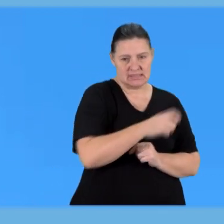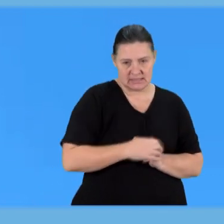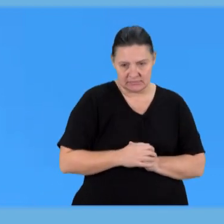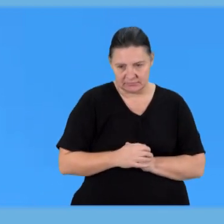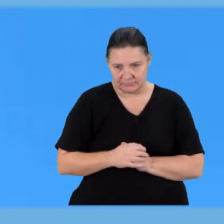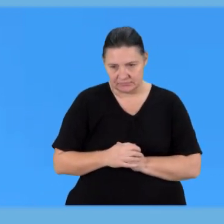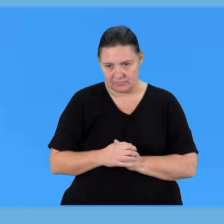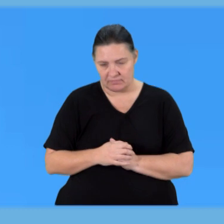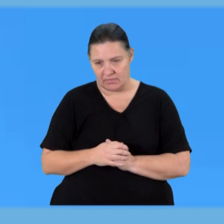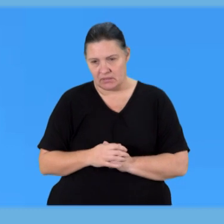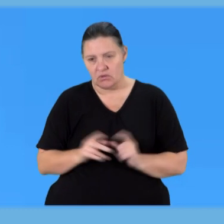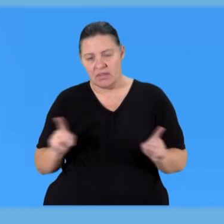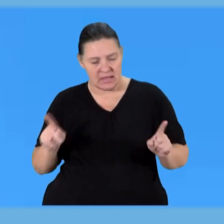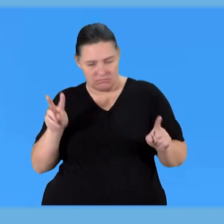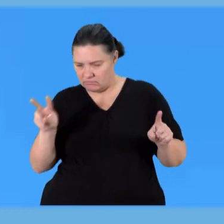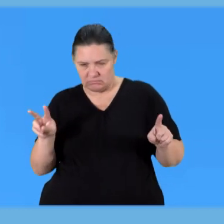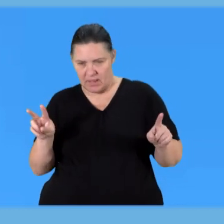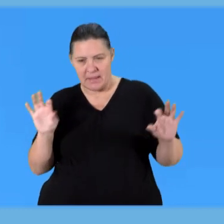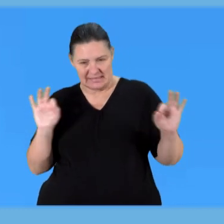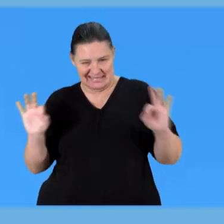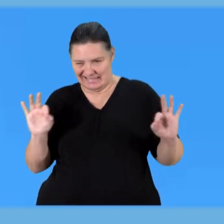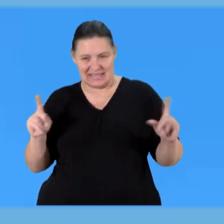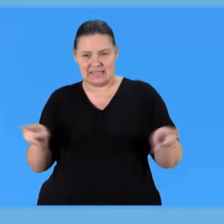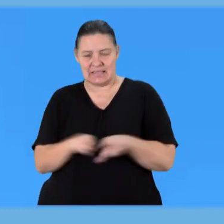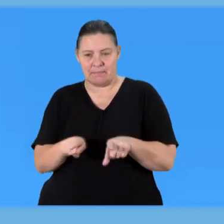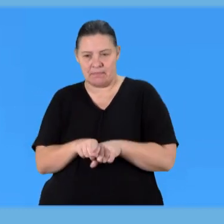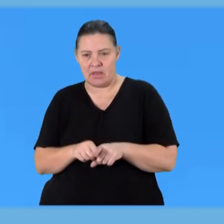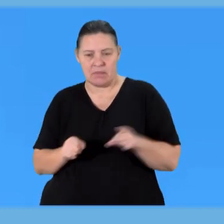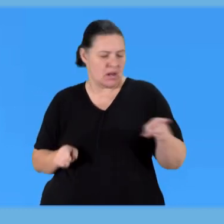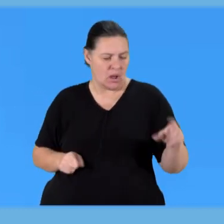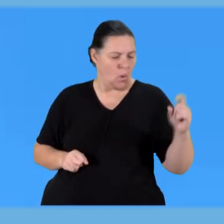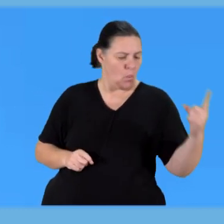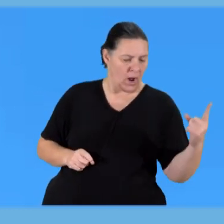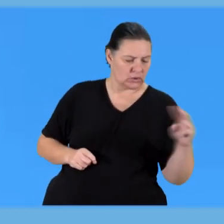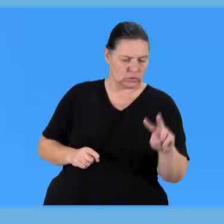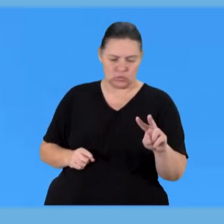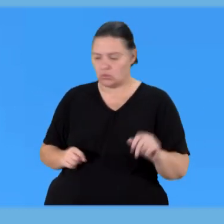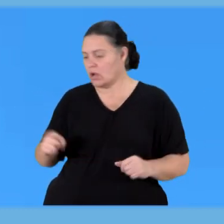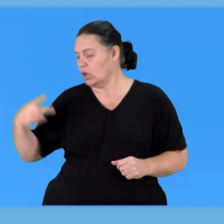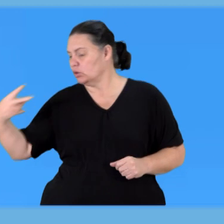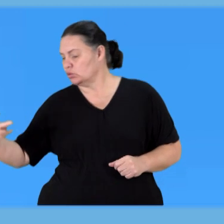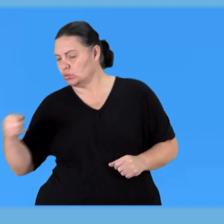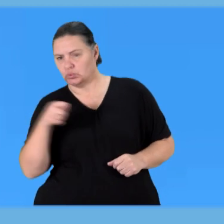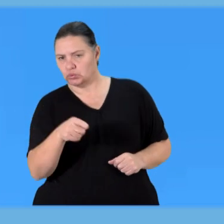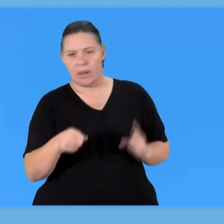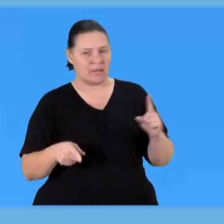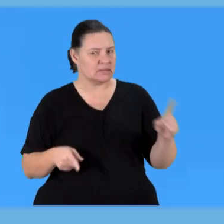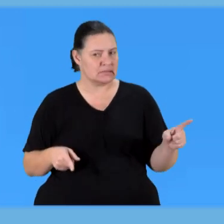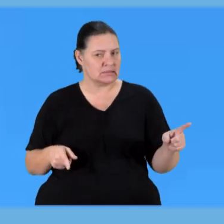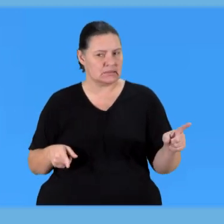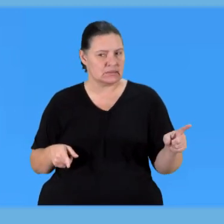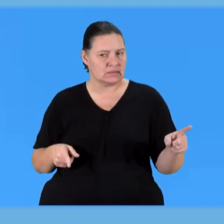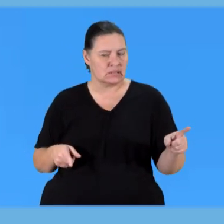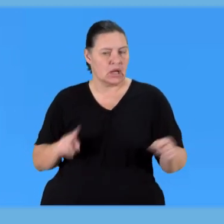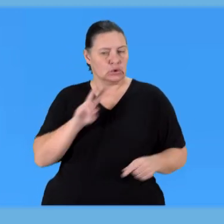side. I have two oxygen atoms on the right-hand side, which now that takes care of that one. Because